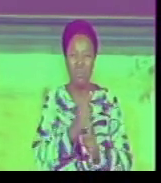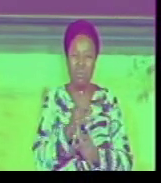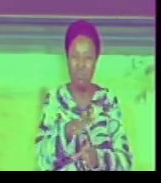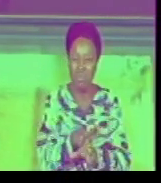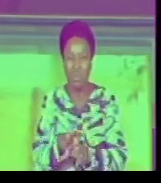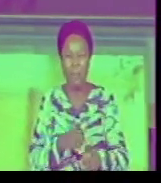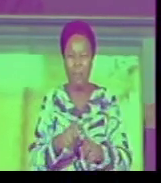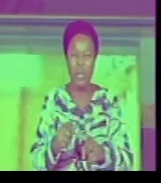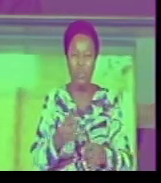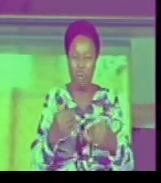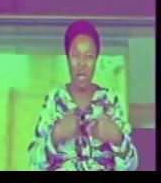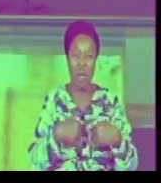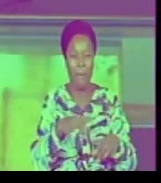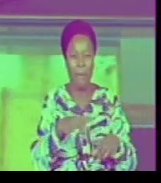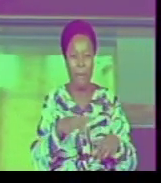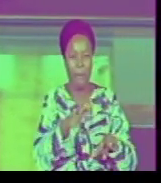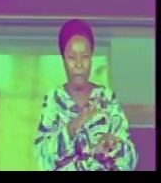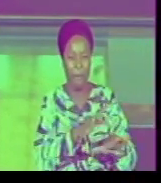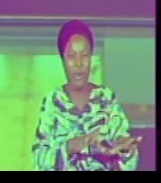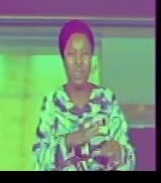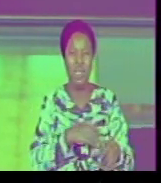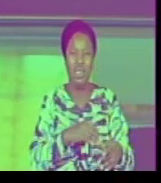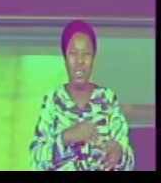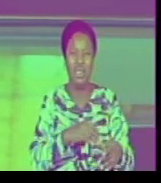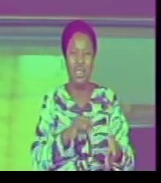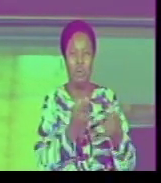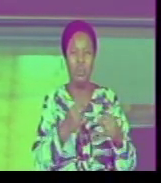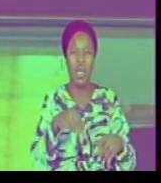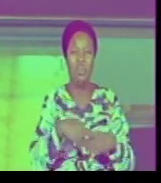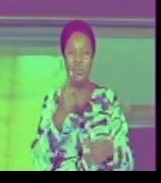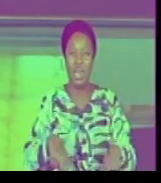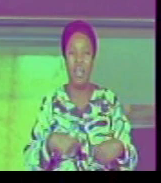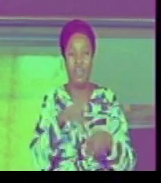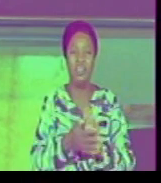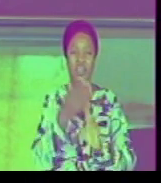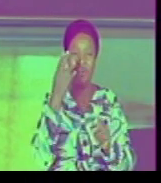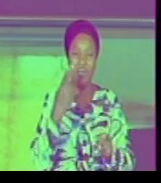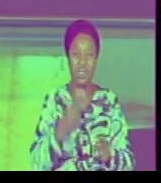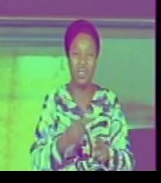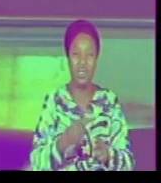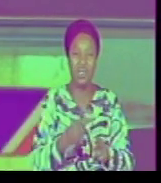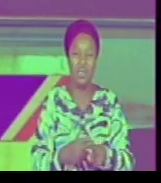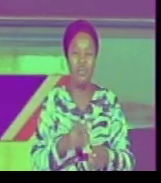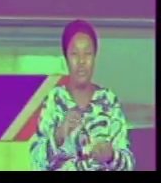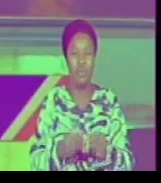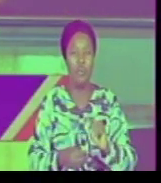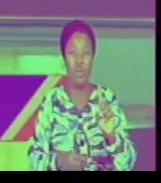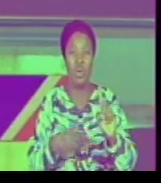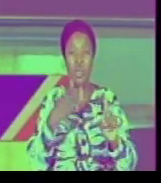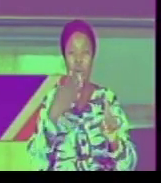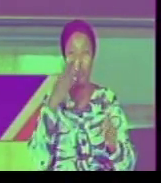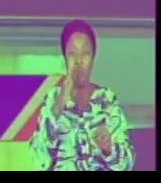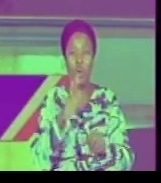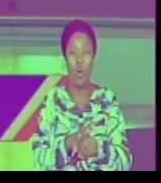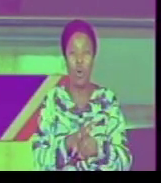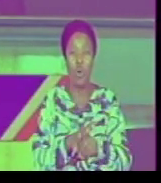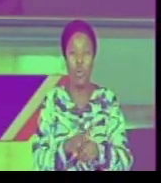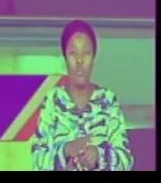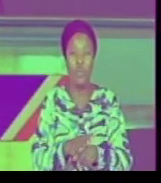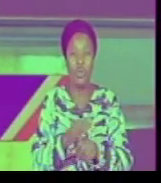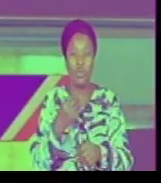your life in Jesus' name. Number one, the promise of deliverance from